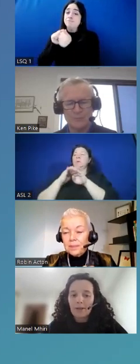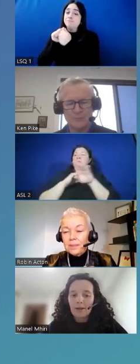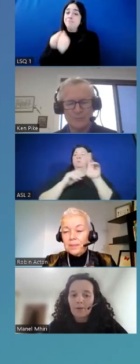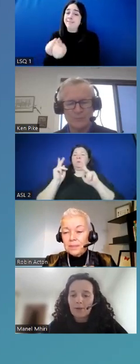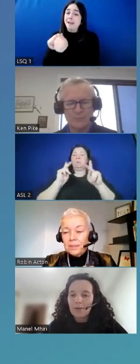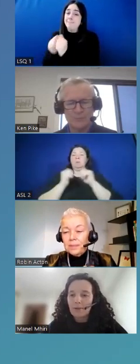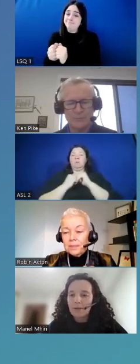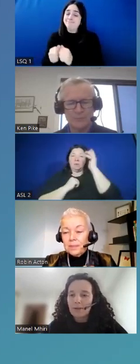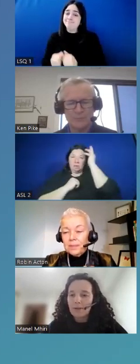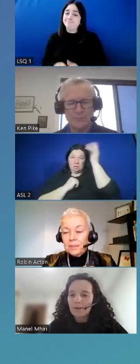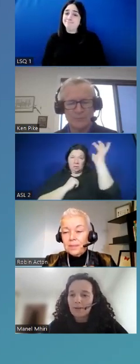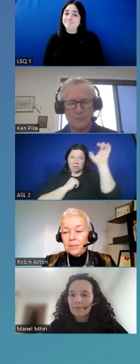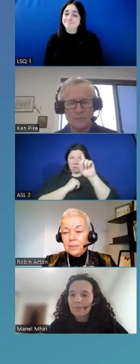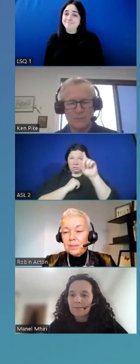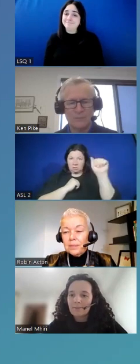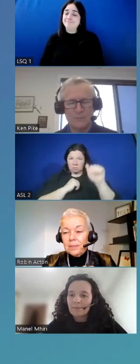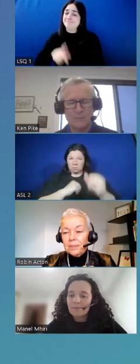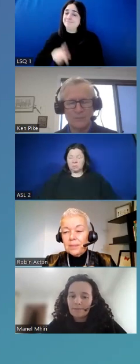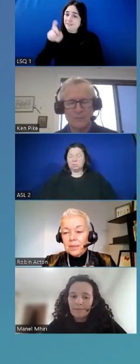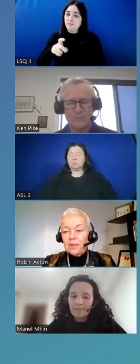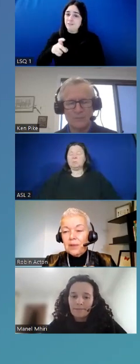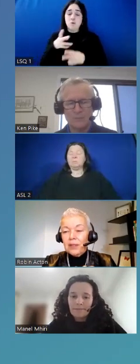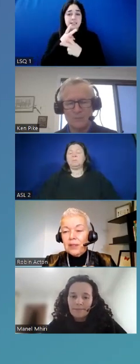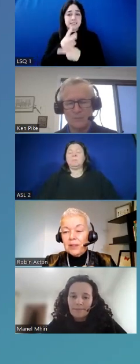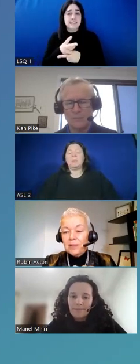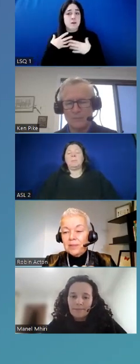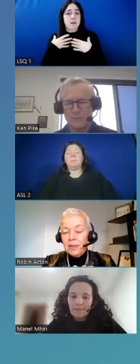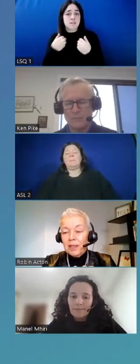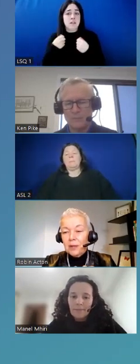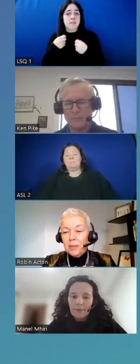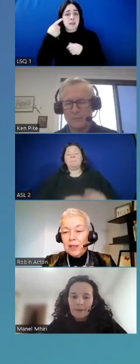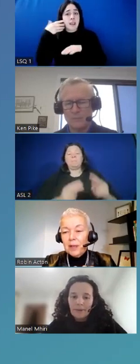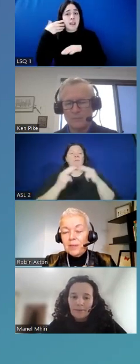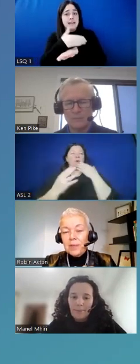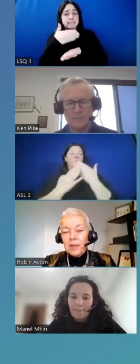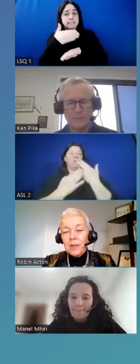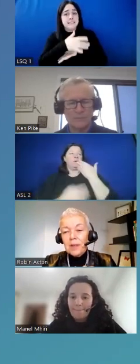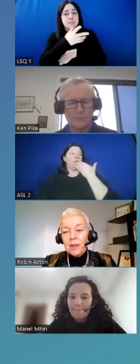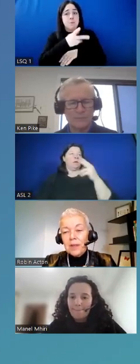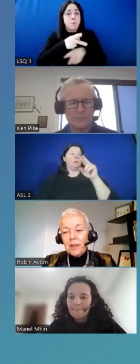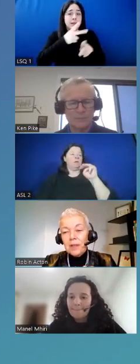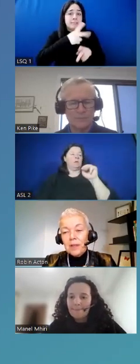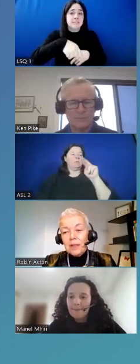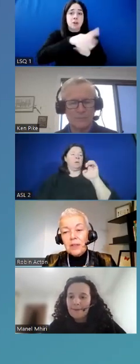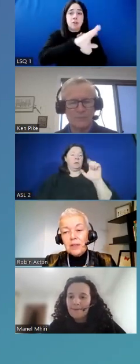with intellectual disabilities. Very good. Thank you, Manel.